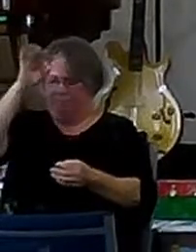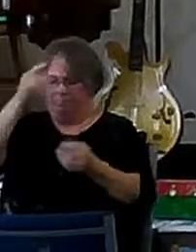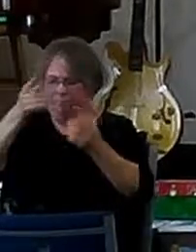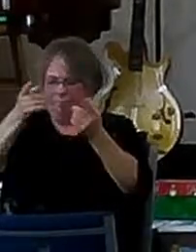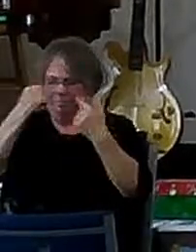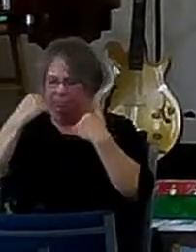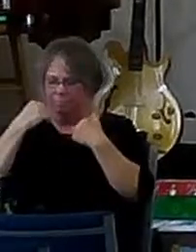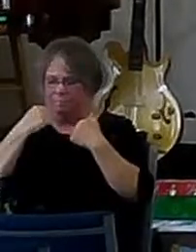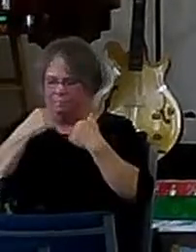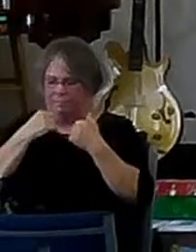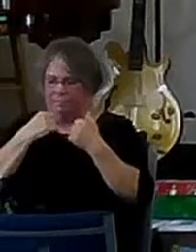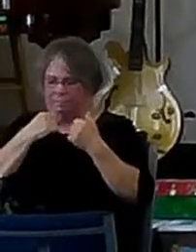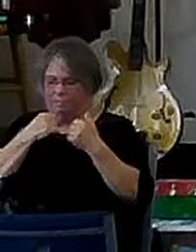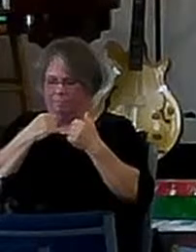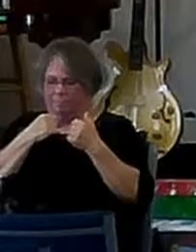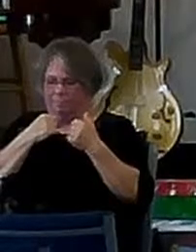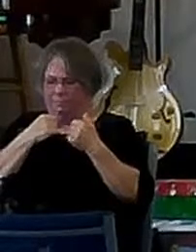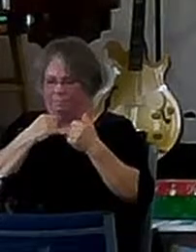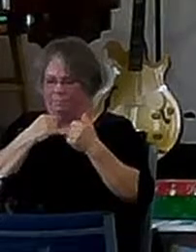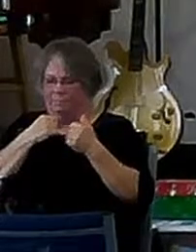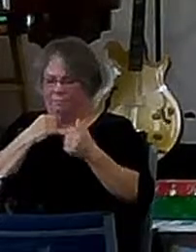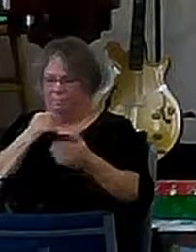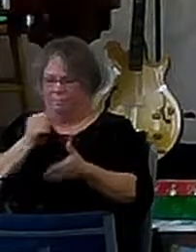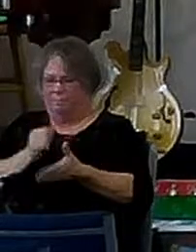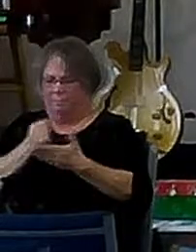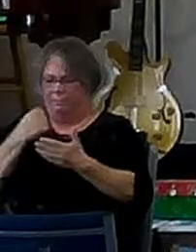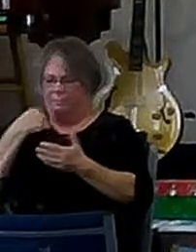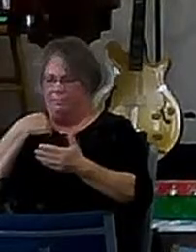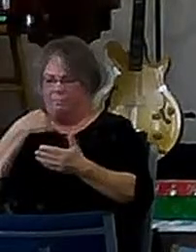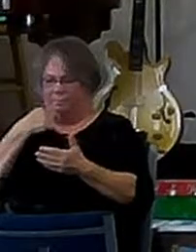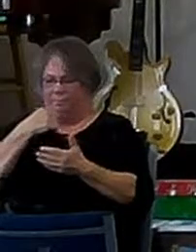us of your word.